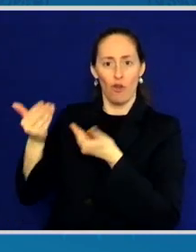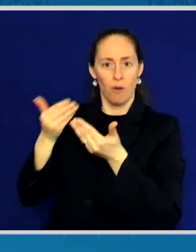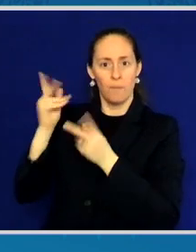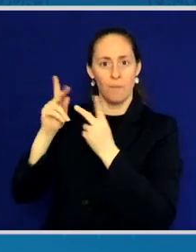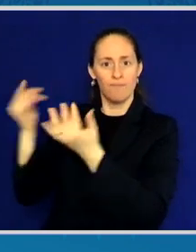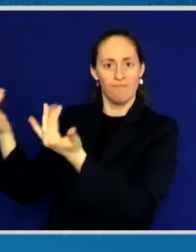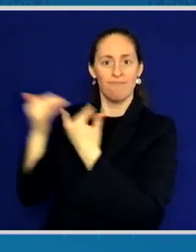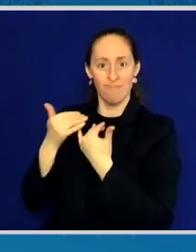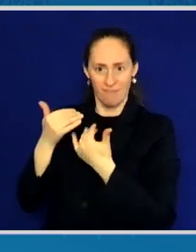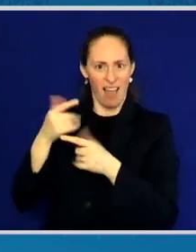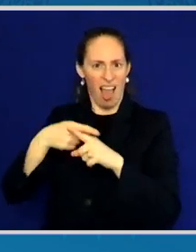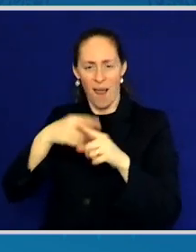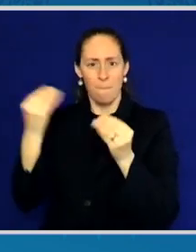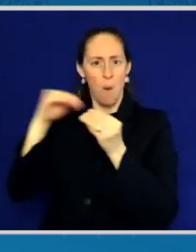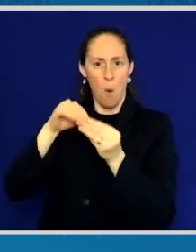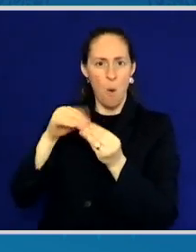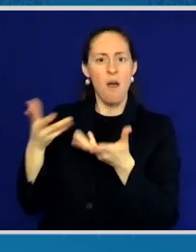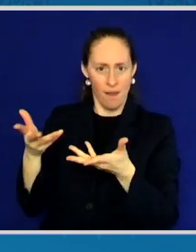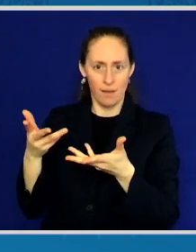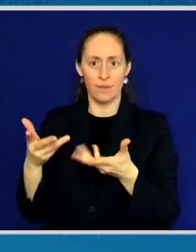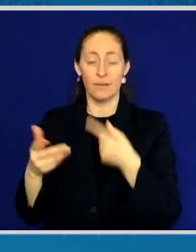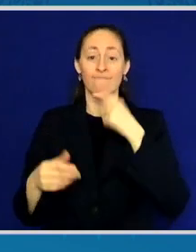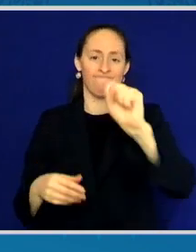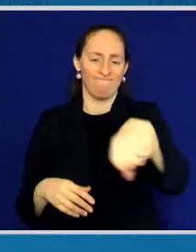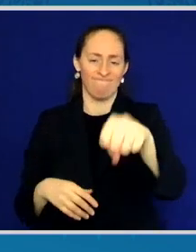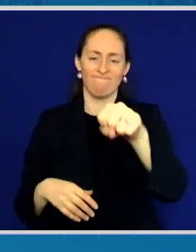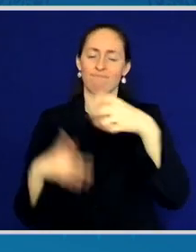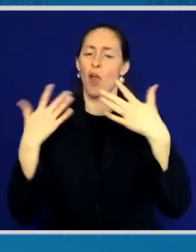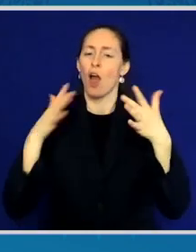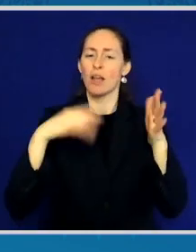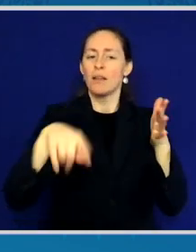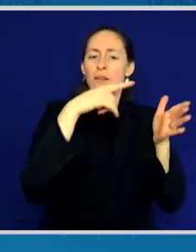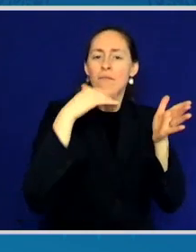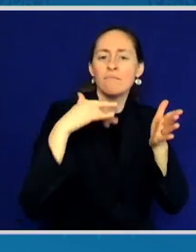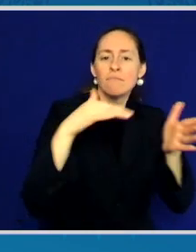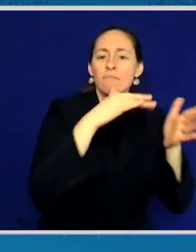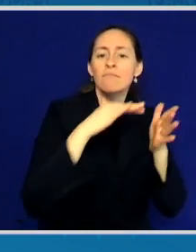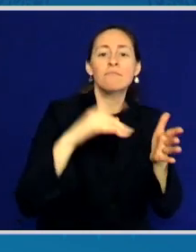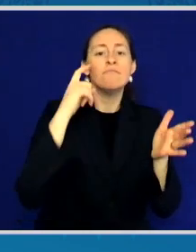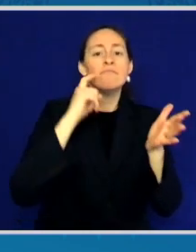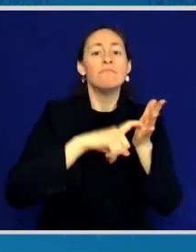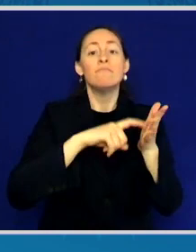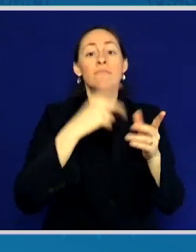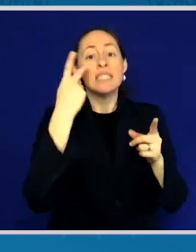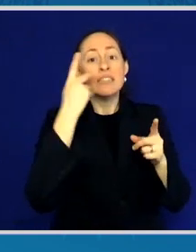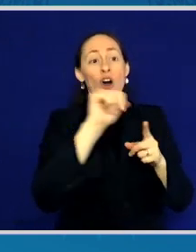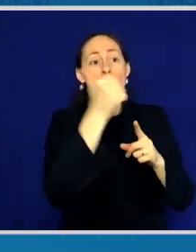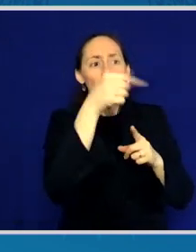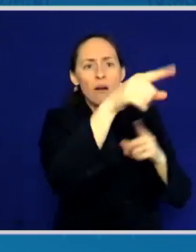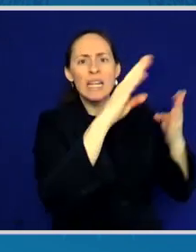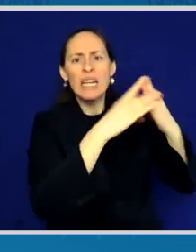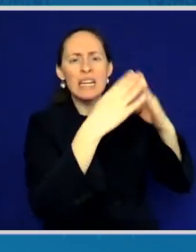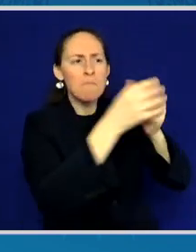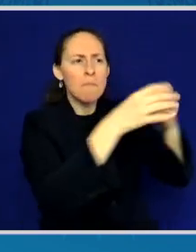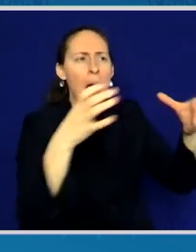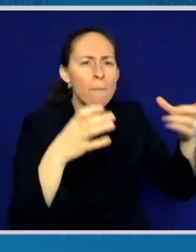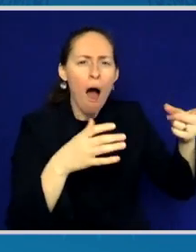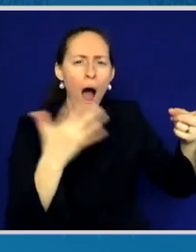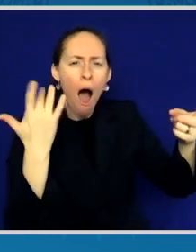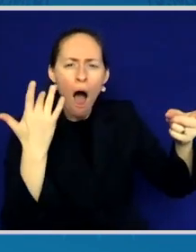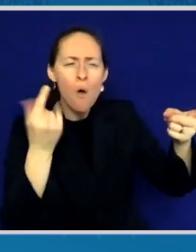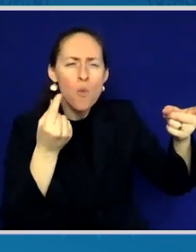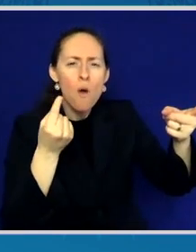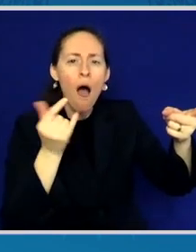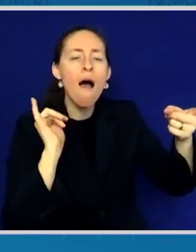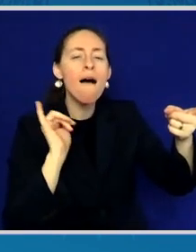We've done and continue to do lots and lots of studies, both learning from other communities who did it faster than we did, but also creating